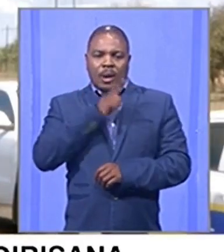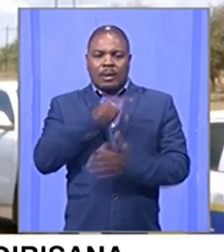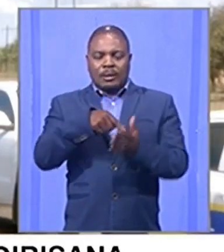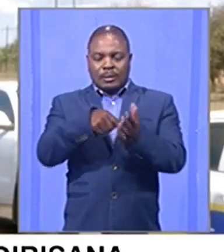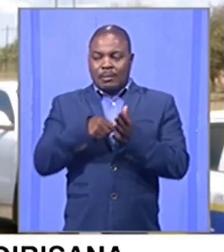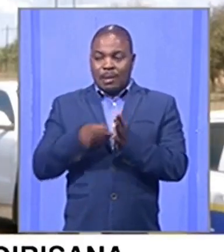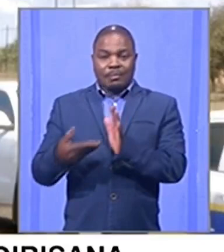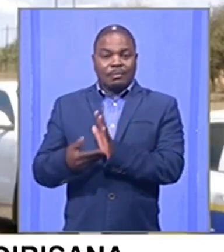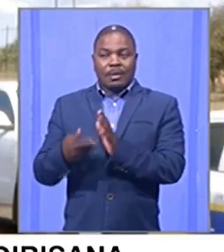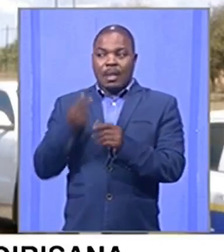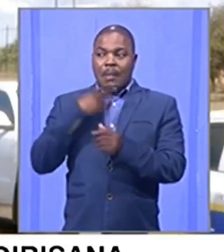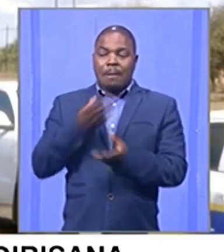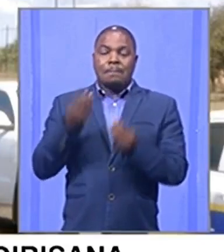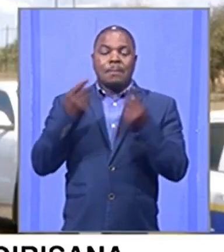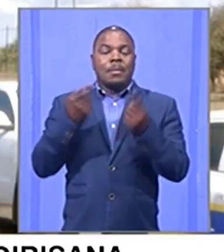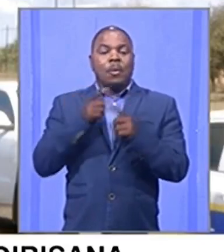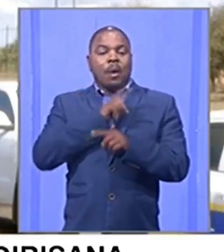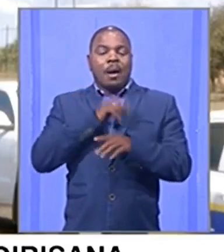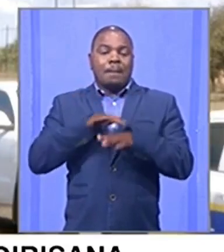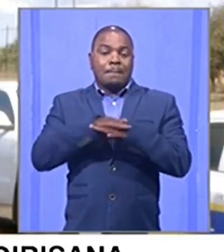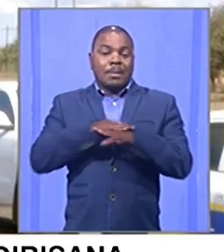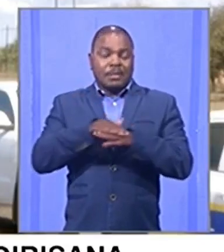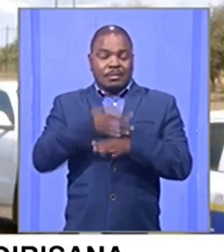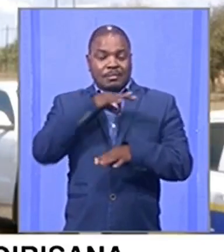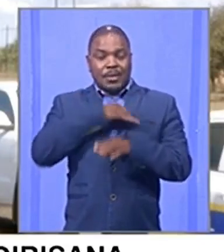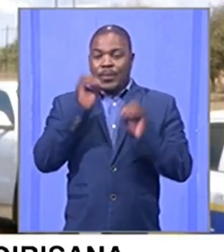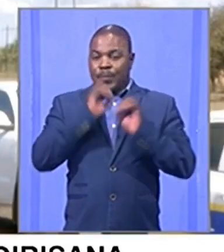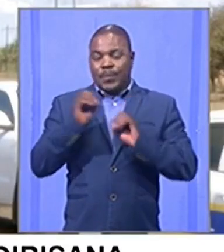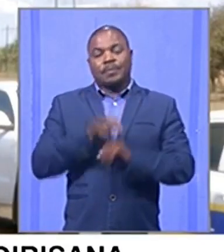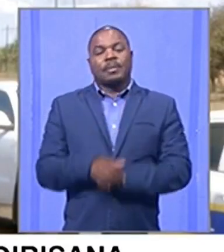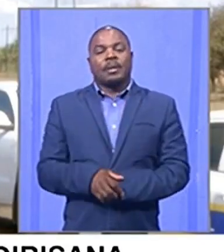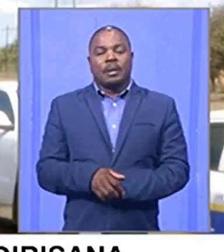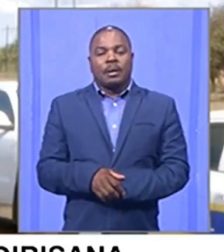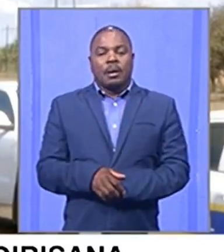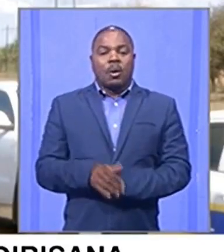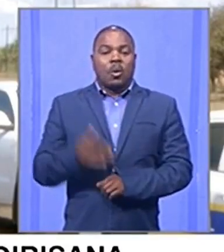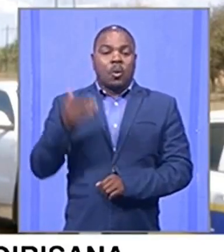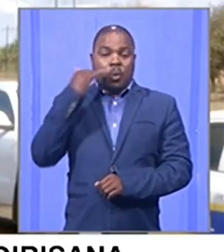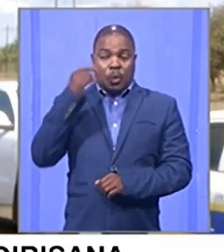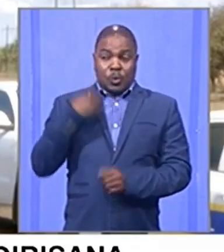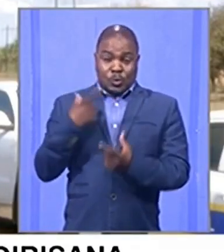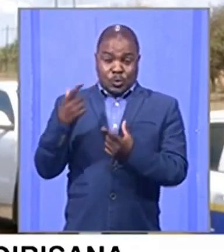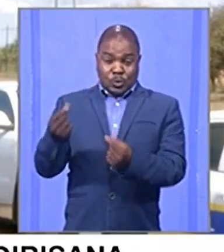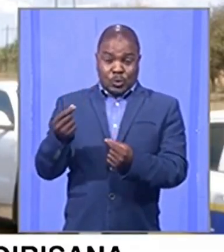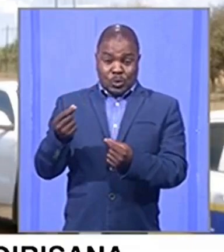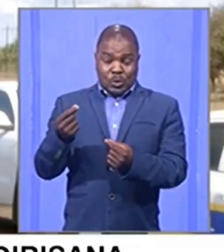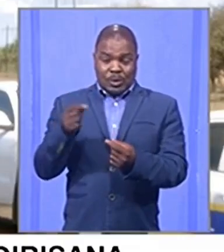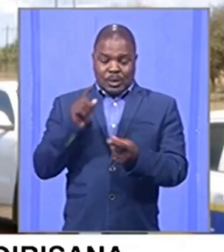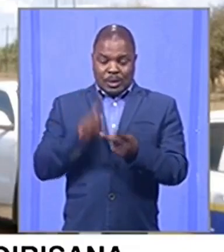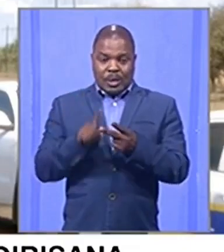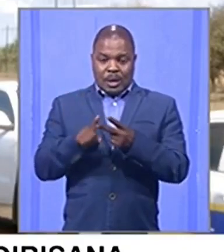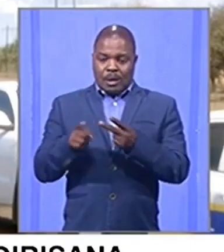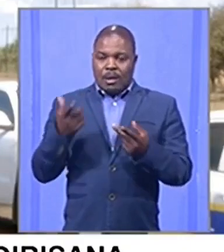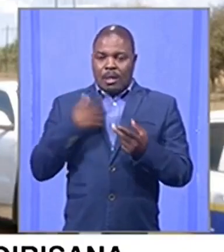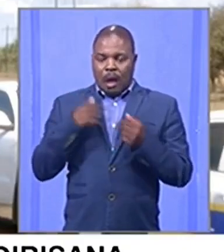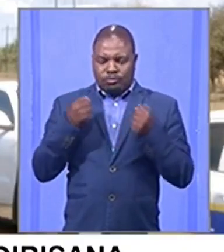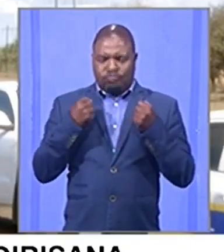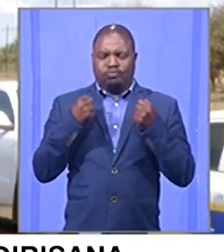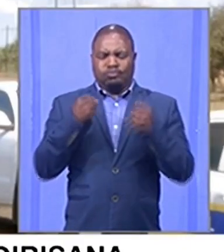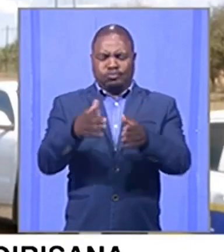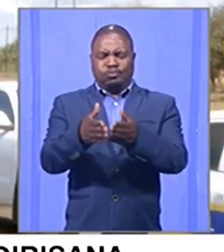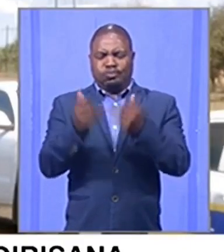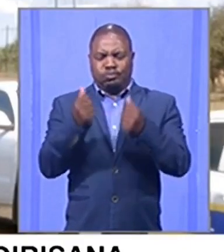load. It's no basic salary. So the time they're doing that, it's closing the road for